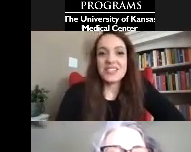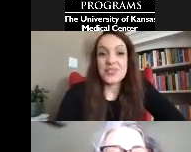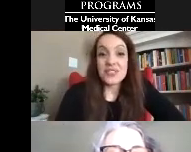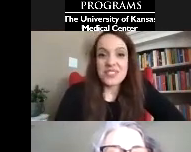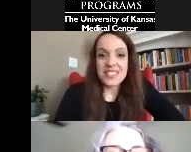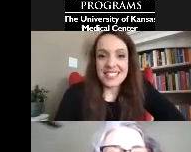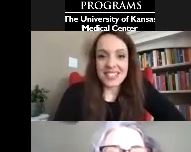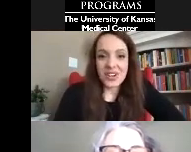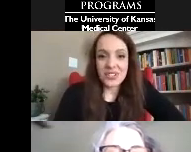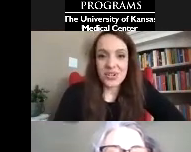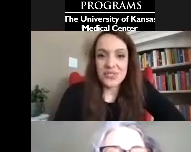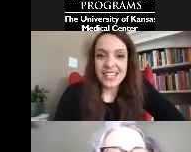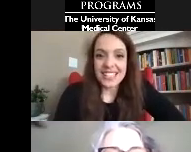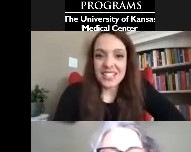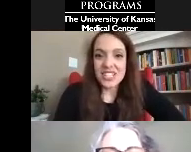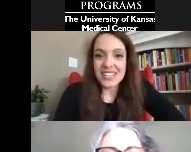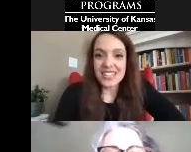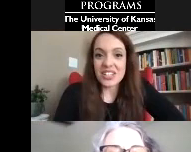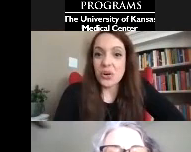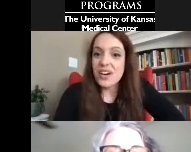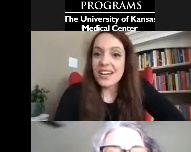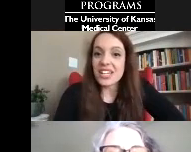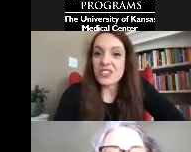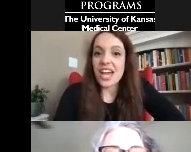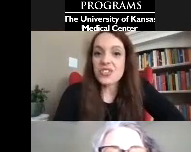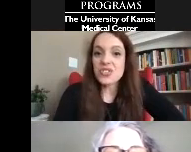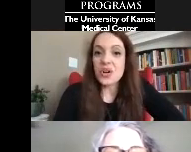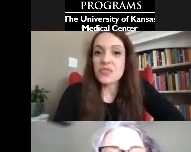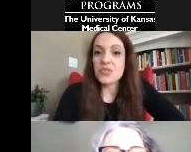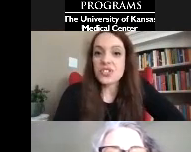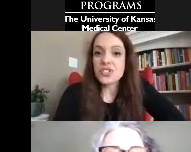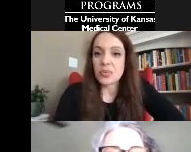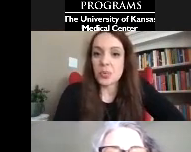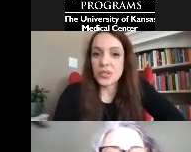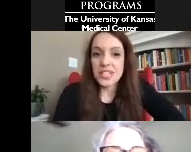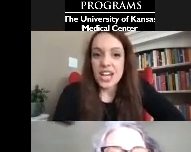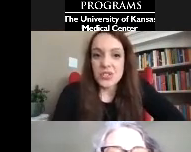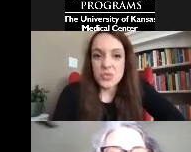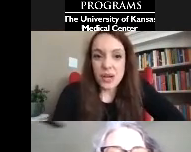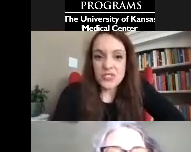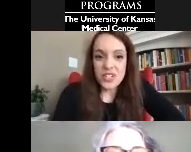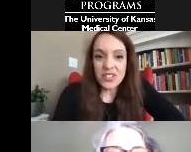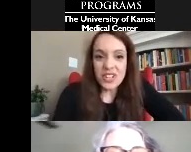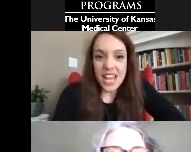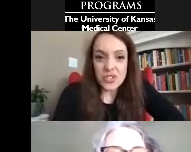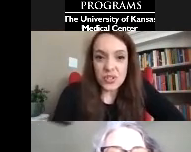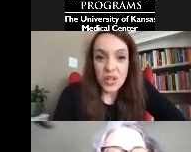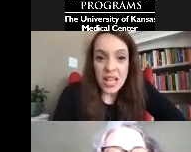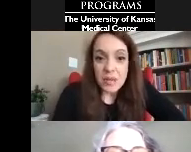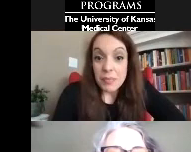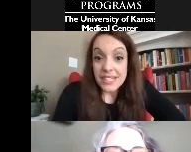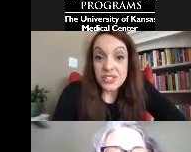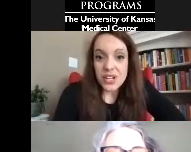In 2016, Dr. Kovac initiated the Kovac International Observership Award to sponsor